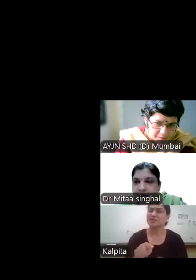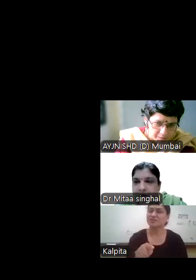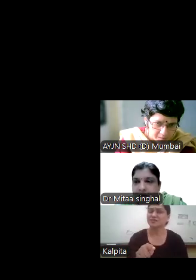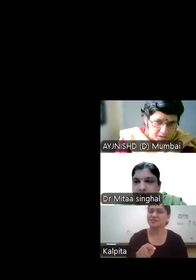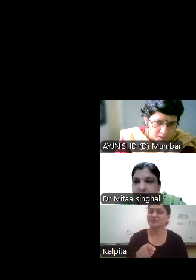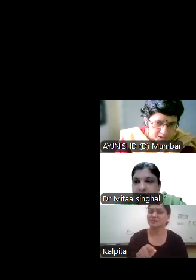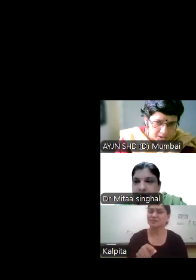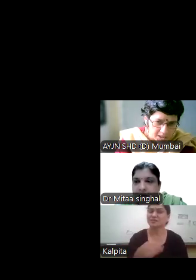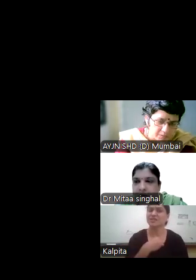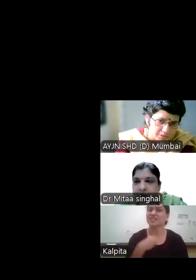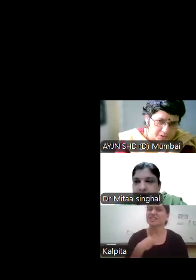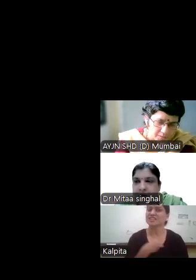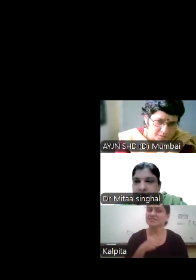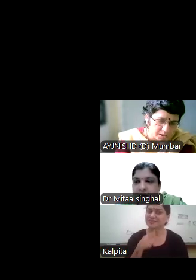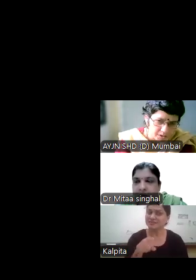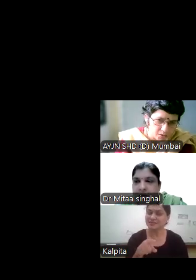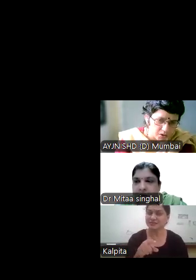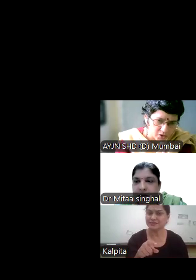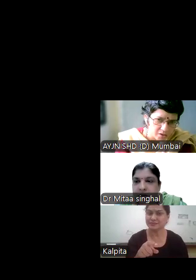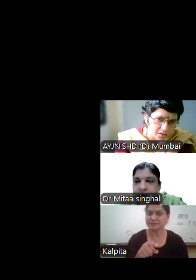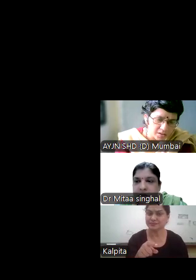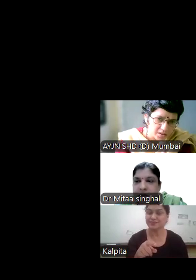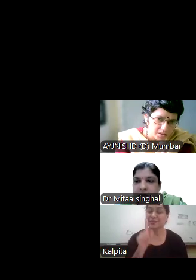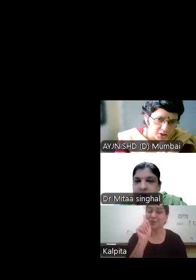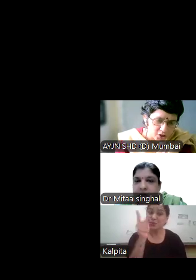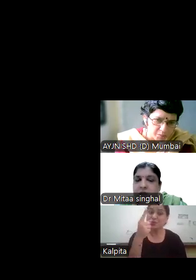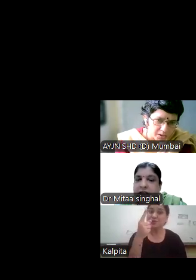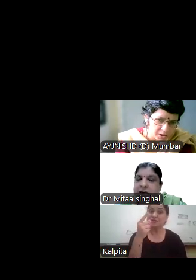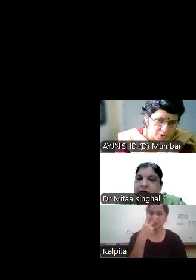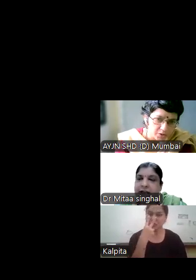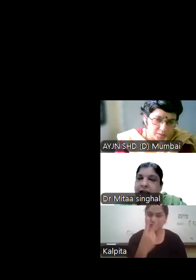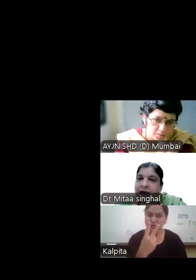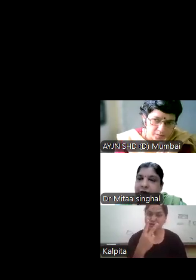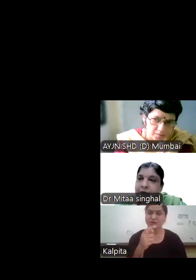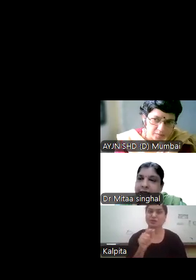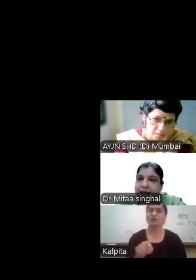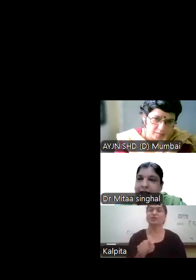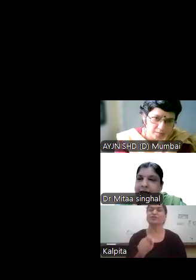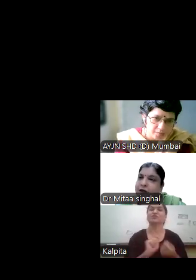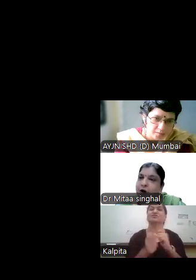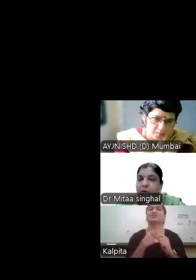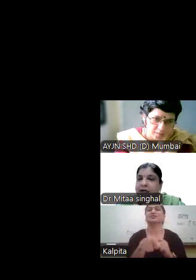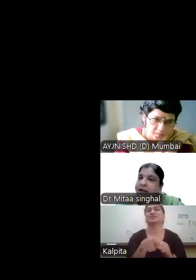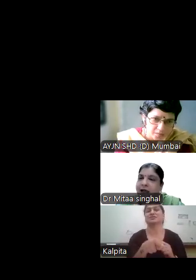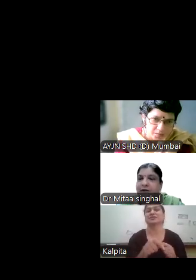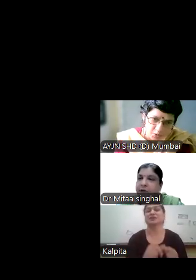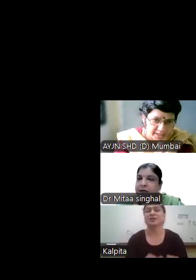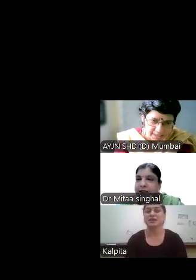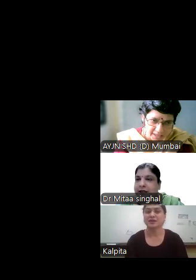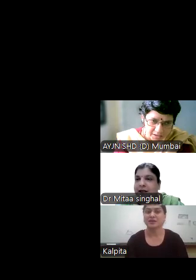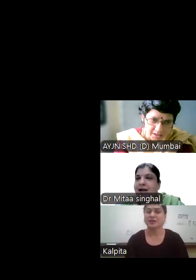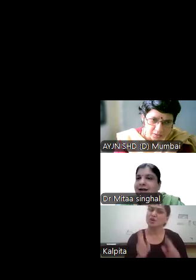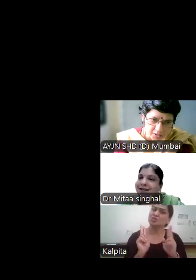ma'am? Once it comes, after some time, it has to resolve. It should not No, persist beyond. they have to integrate. Normally, they have